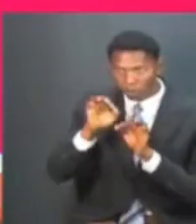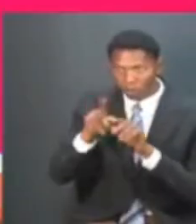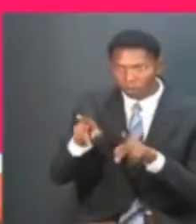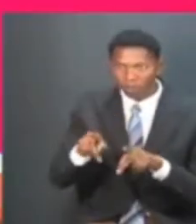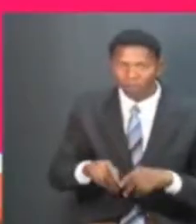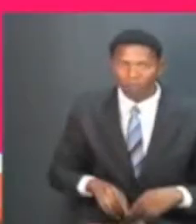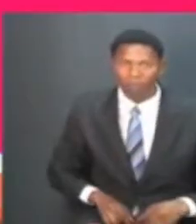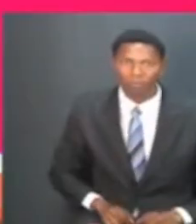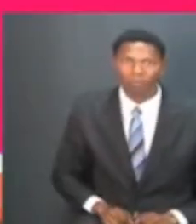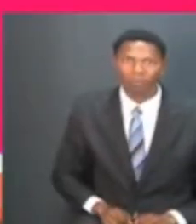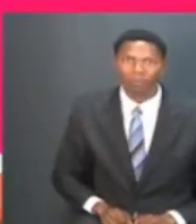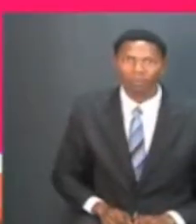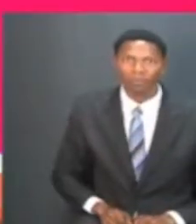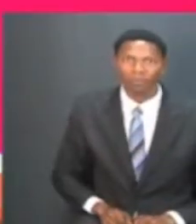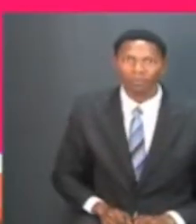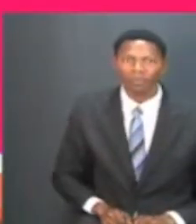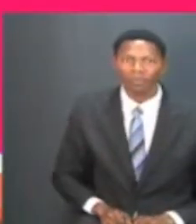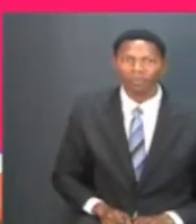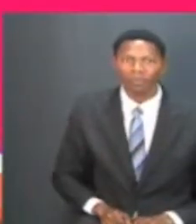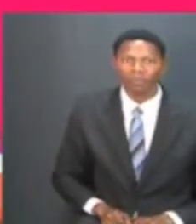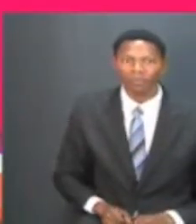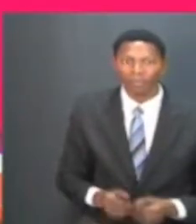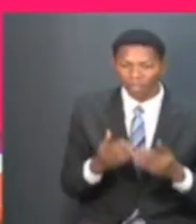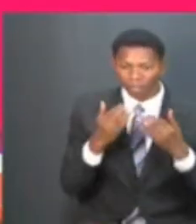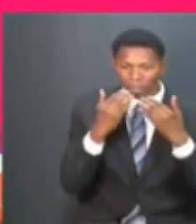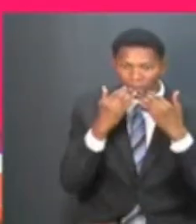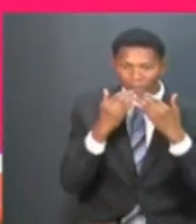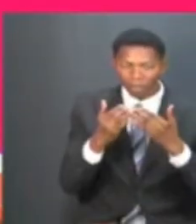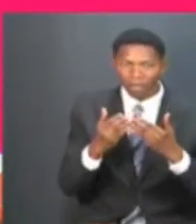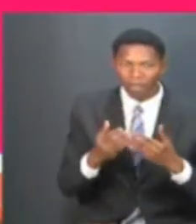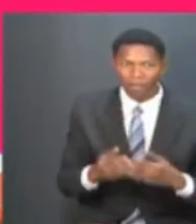you. Prime members,